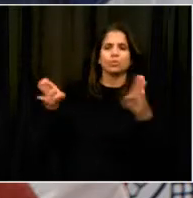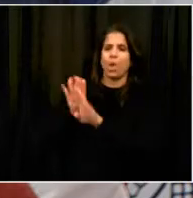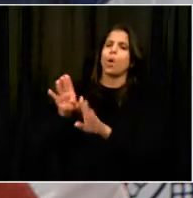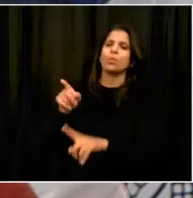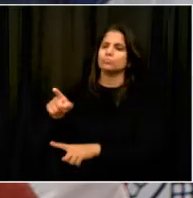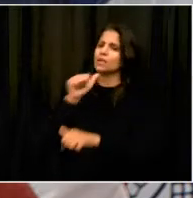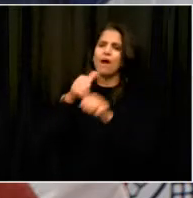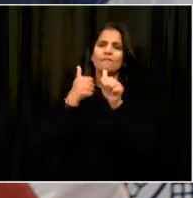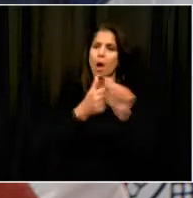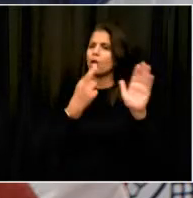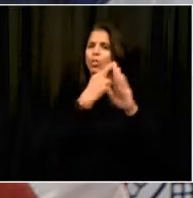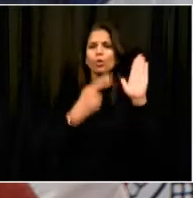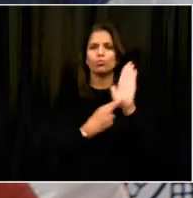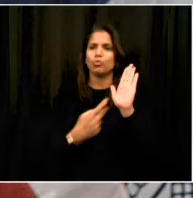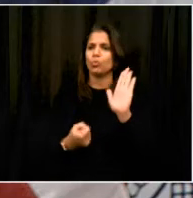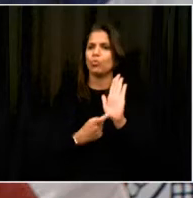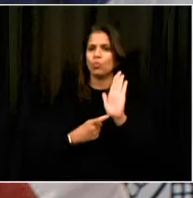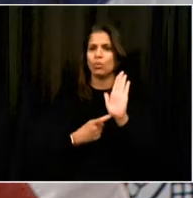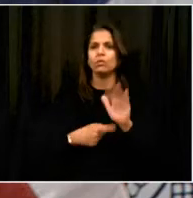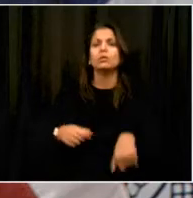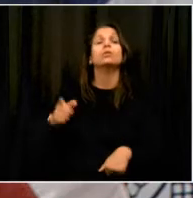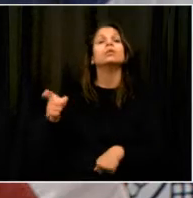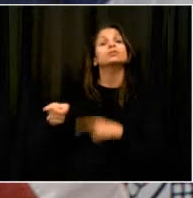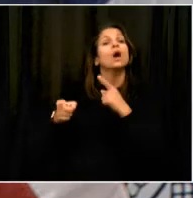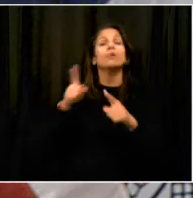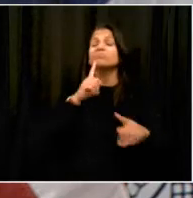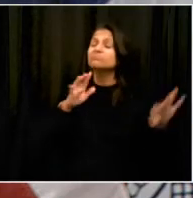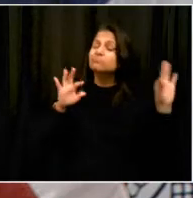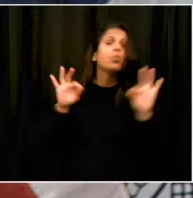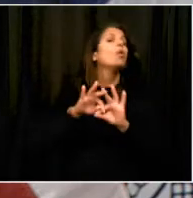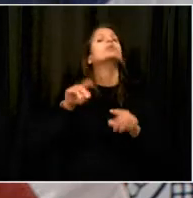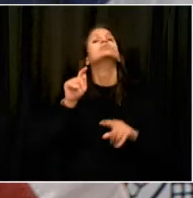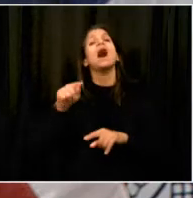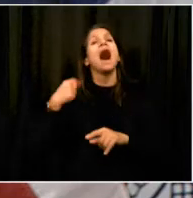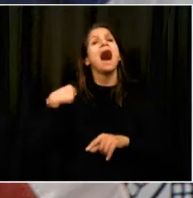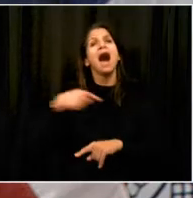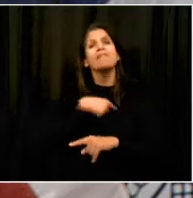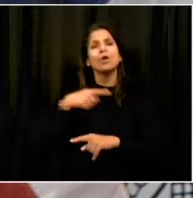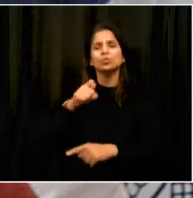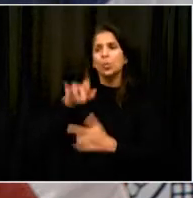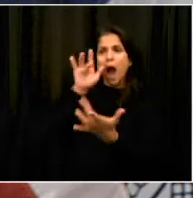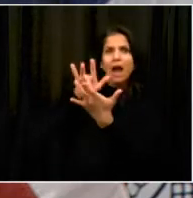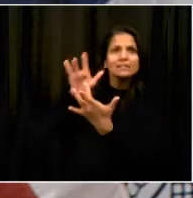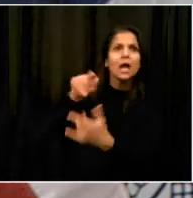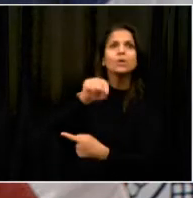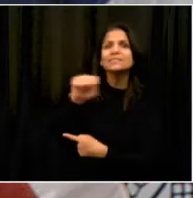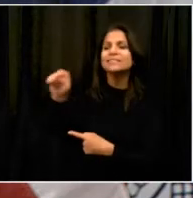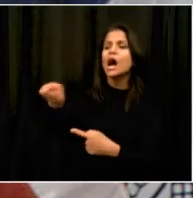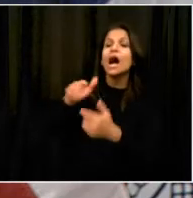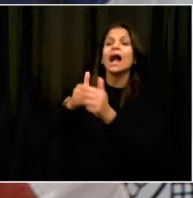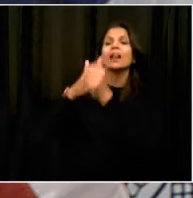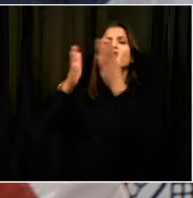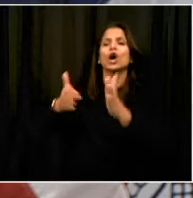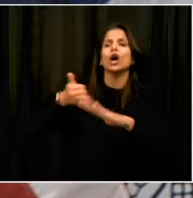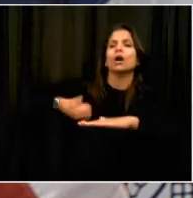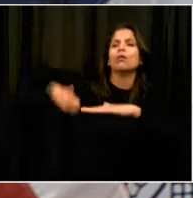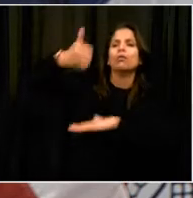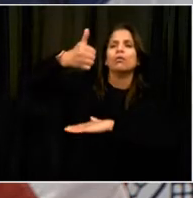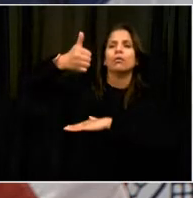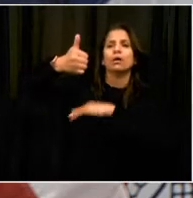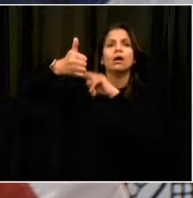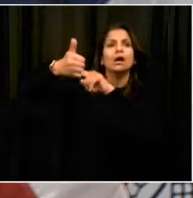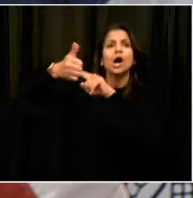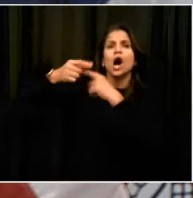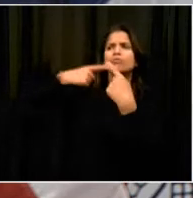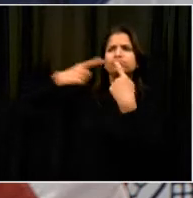this keeps being a question mark instead of it being abundantly clear that things have to be handled very cautiously and carefully